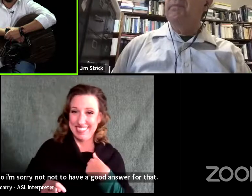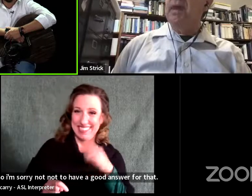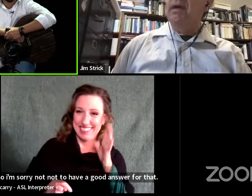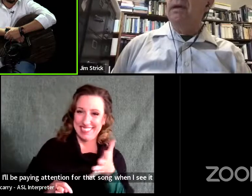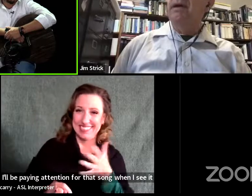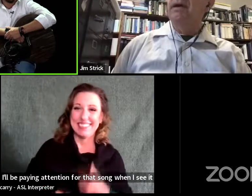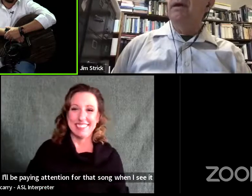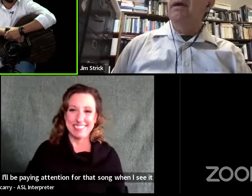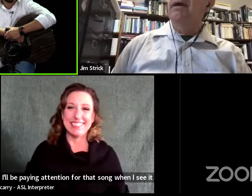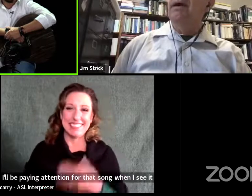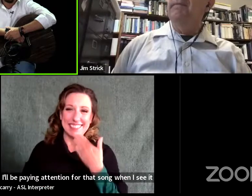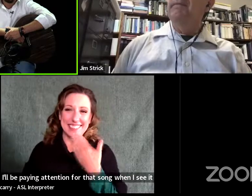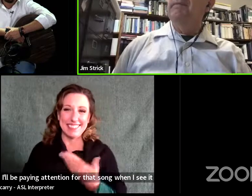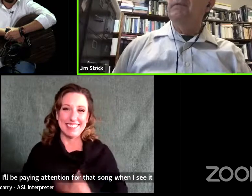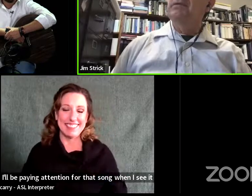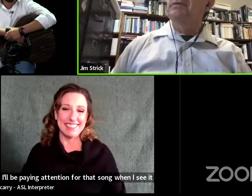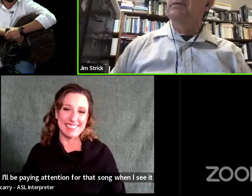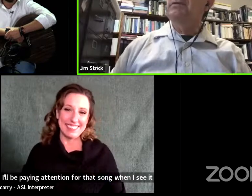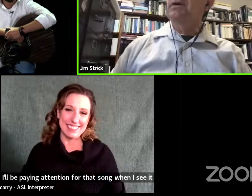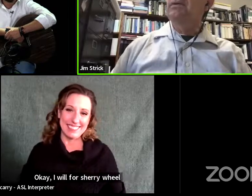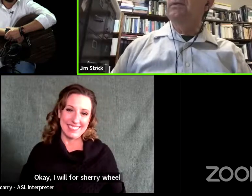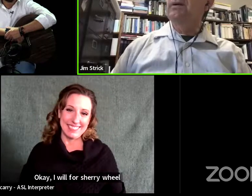For sure I will. Thank you.